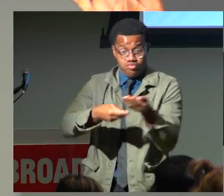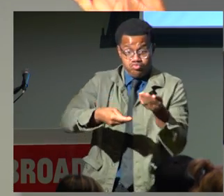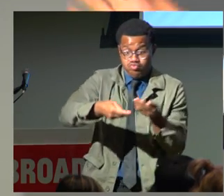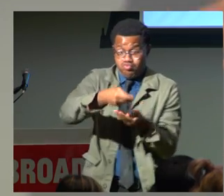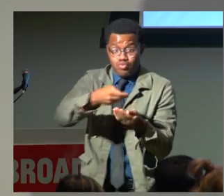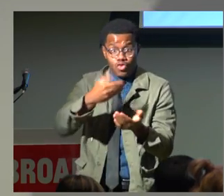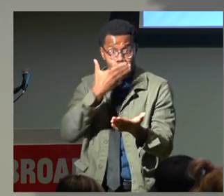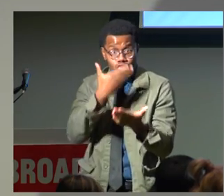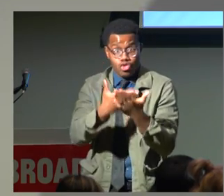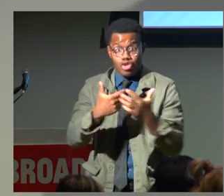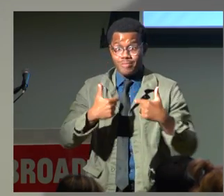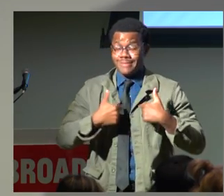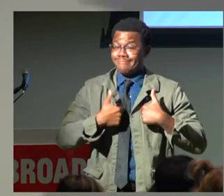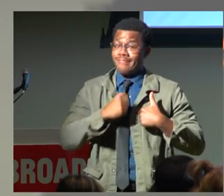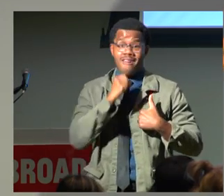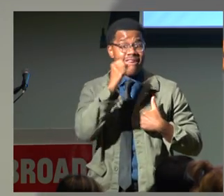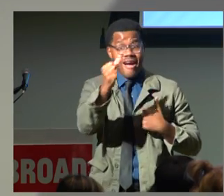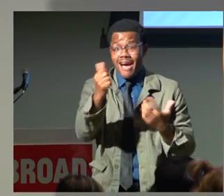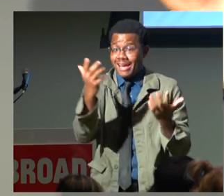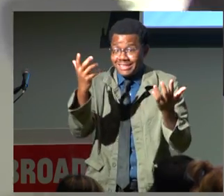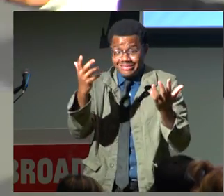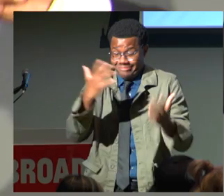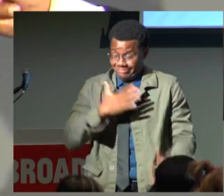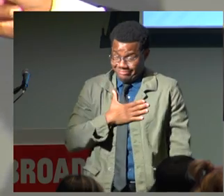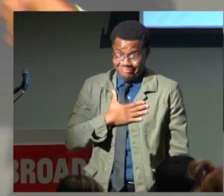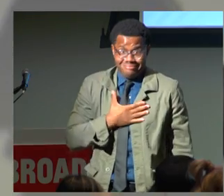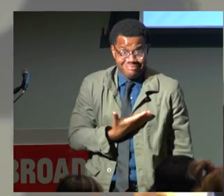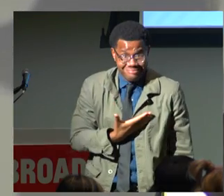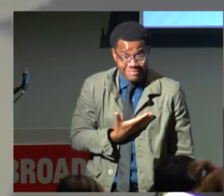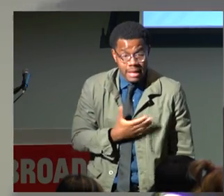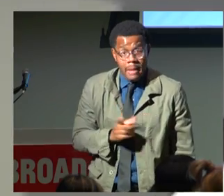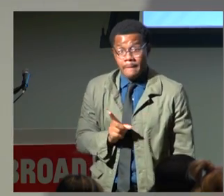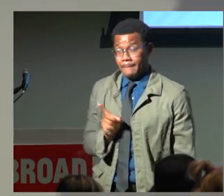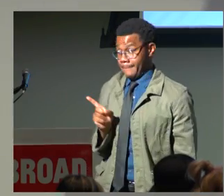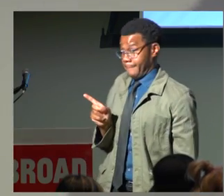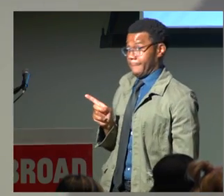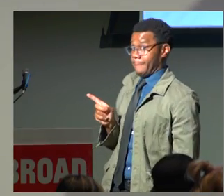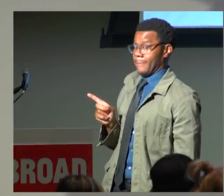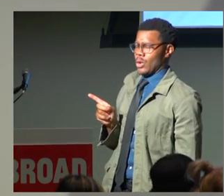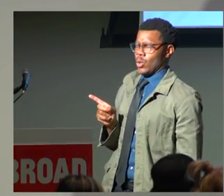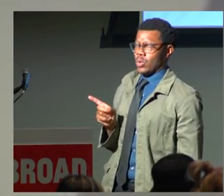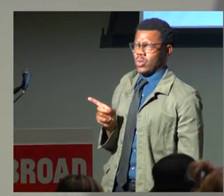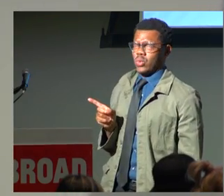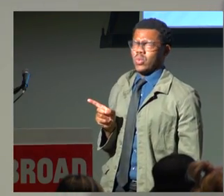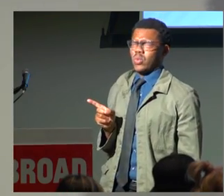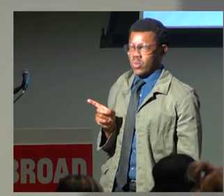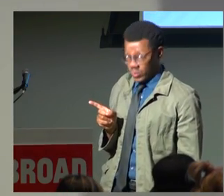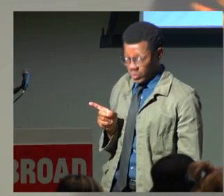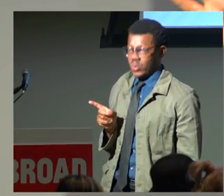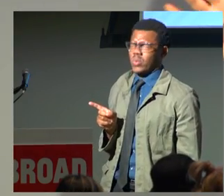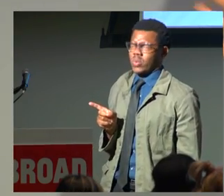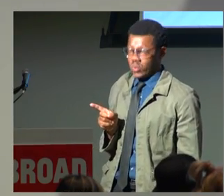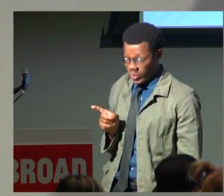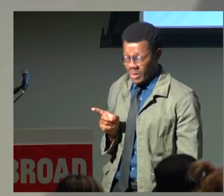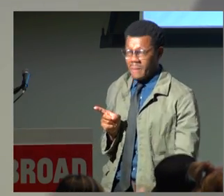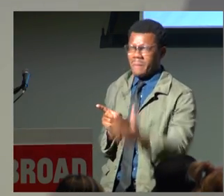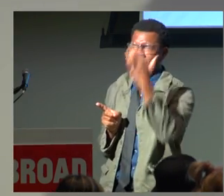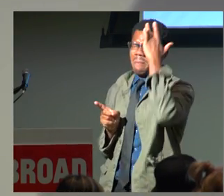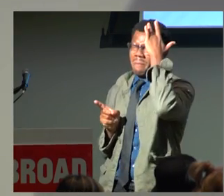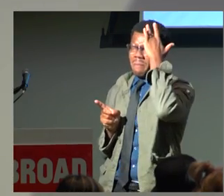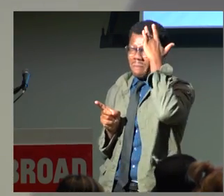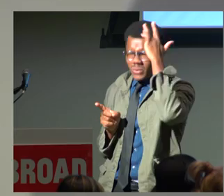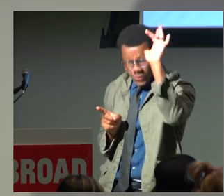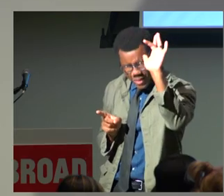my thing. I'm not good with managing money. My wife is no doubt one of the most brilliant human beings I've ever